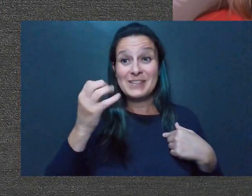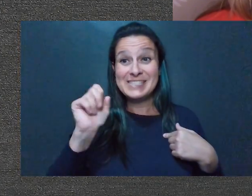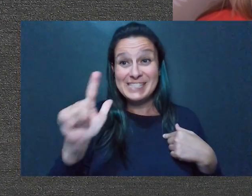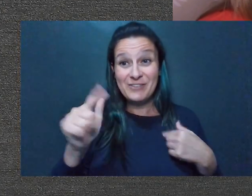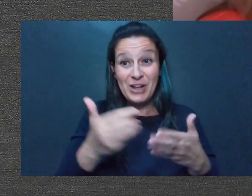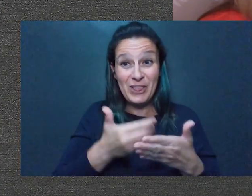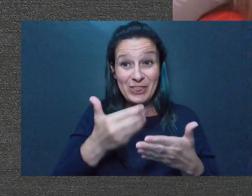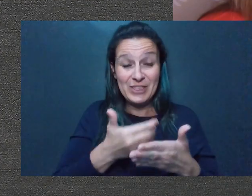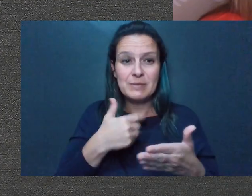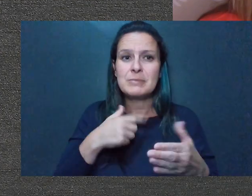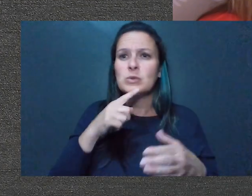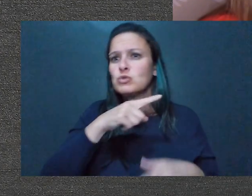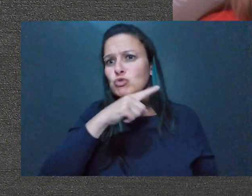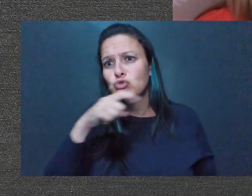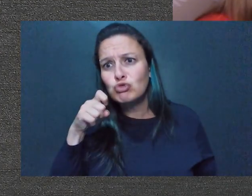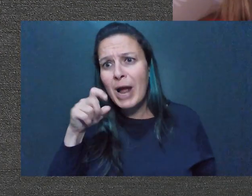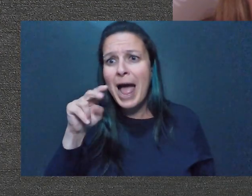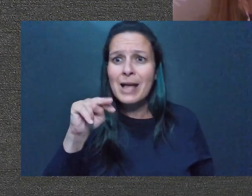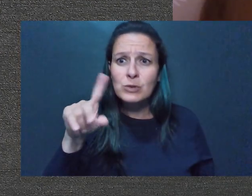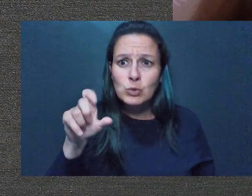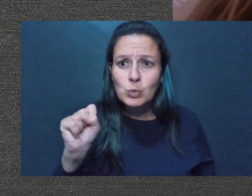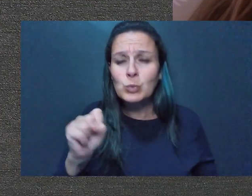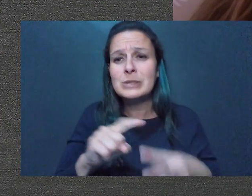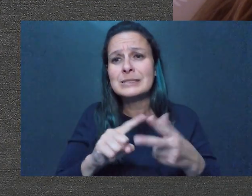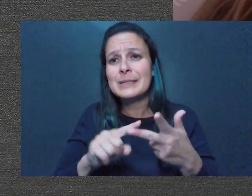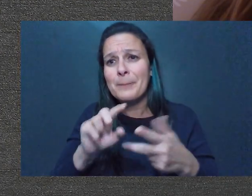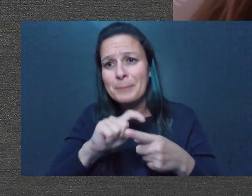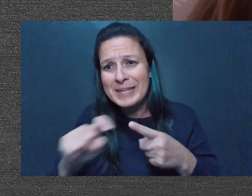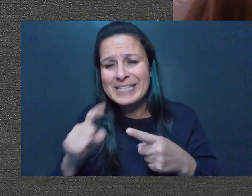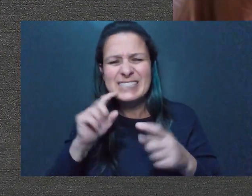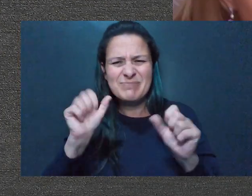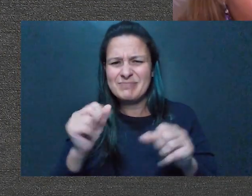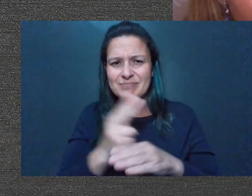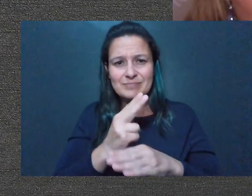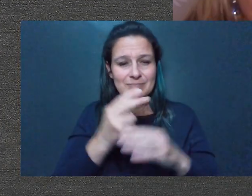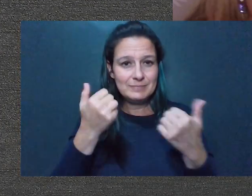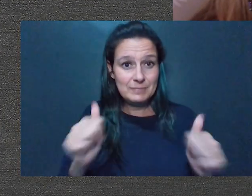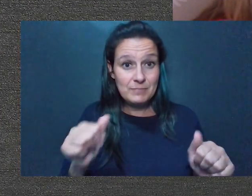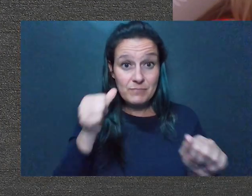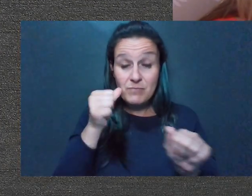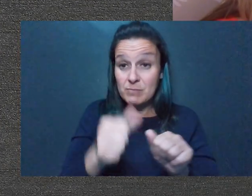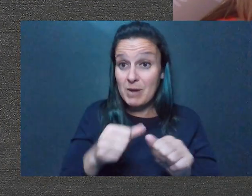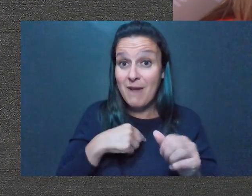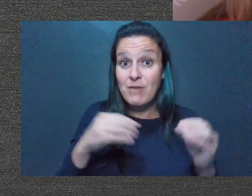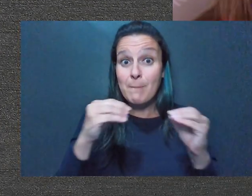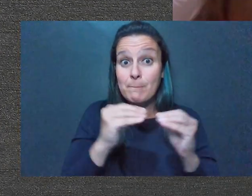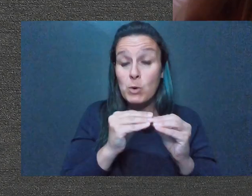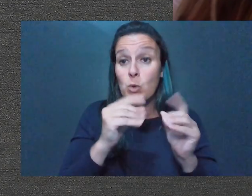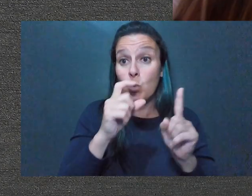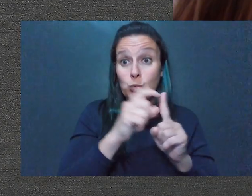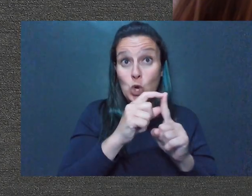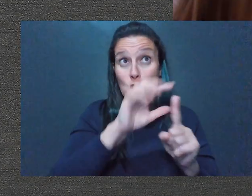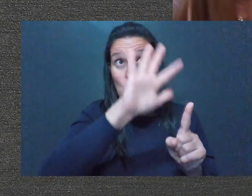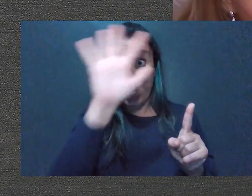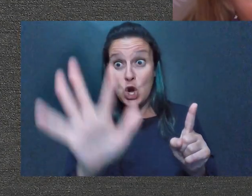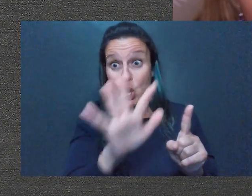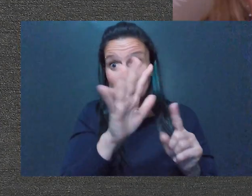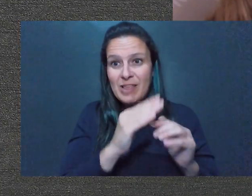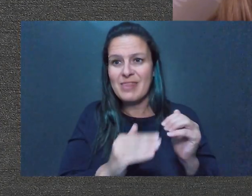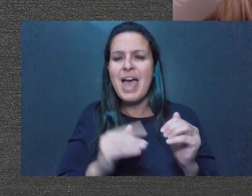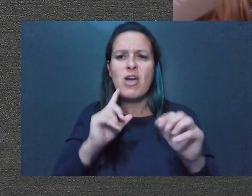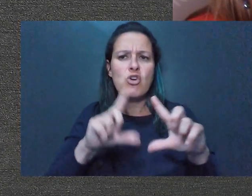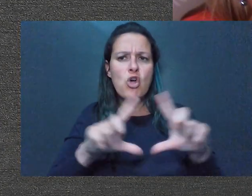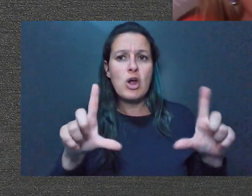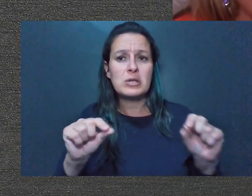but you could use dry noodles or beans or whatever you have. Okay? Now remember, there's way more words in our word families than there are in our